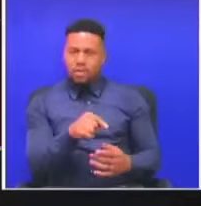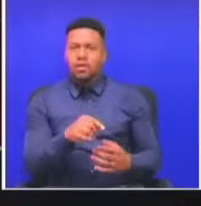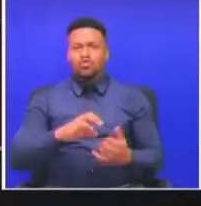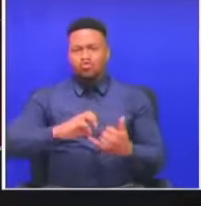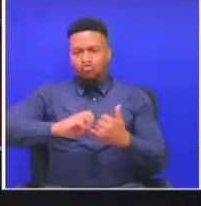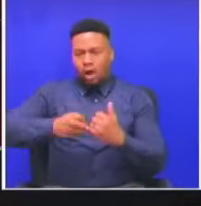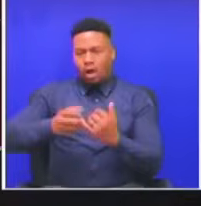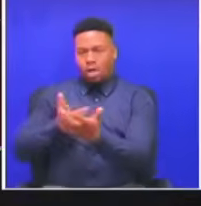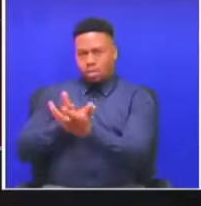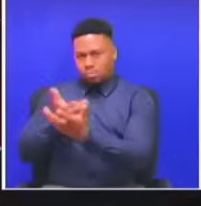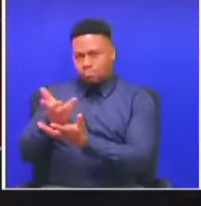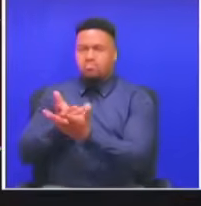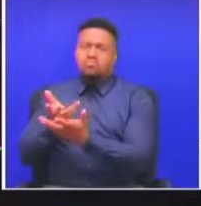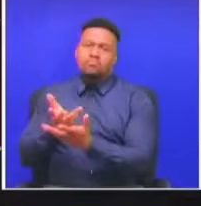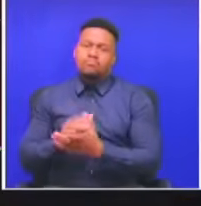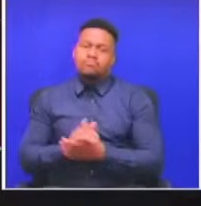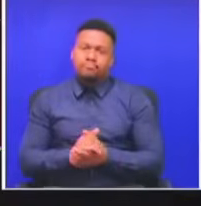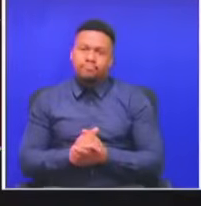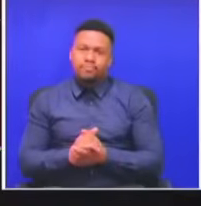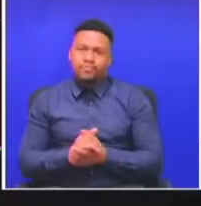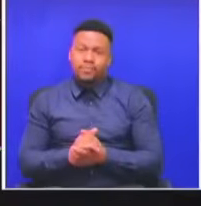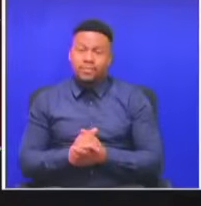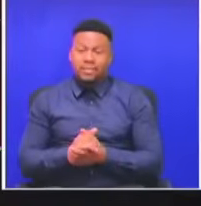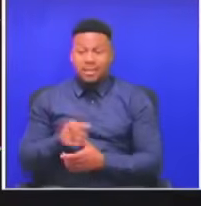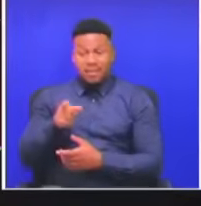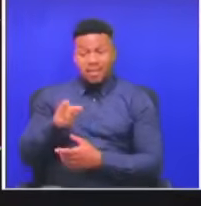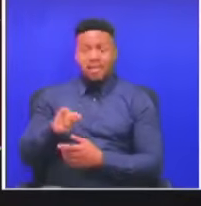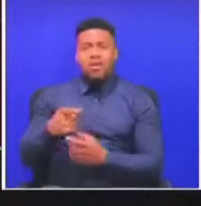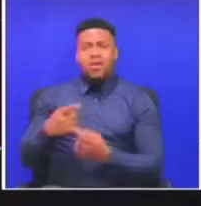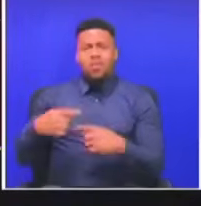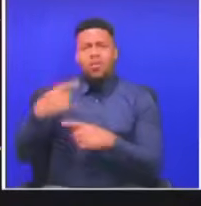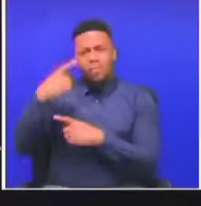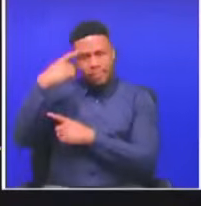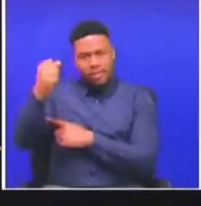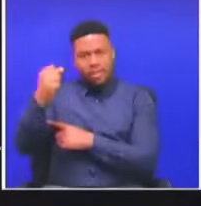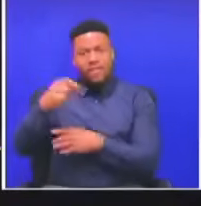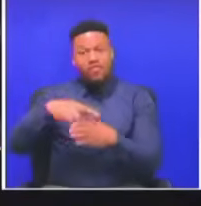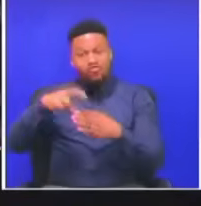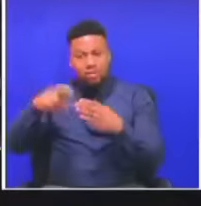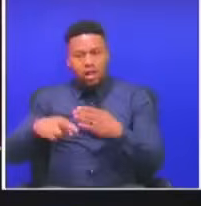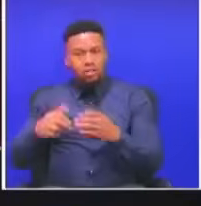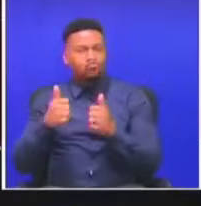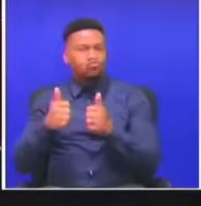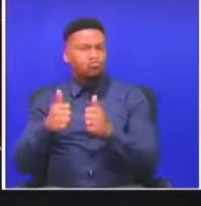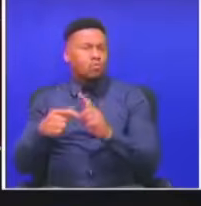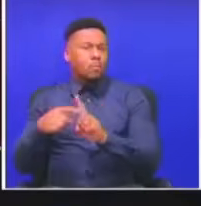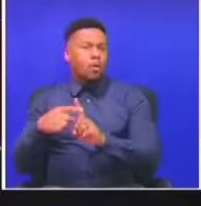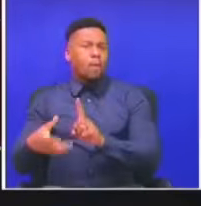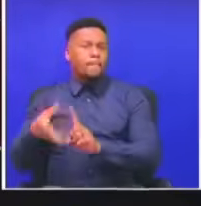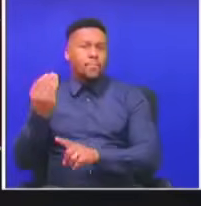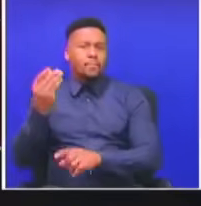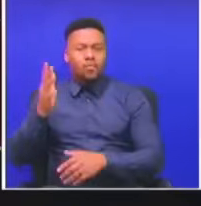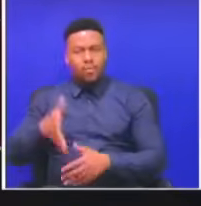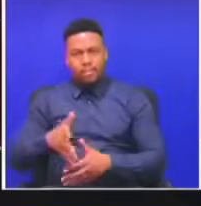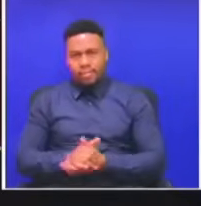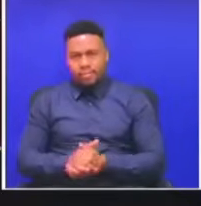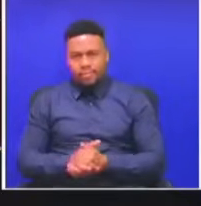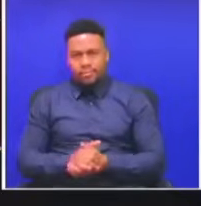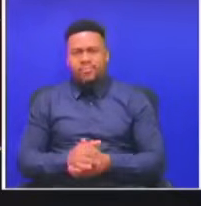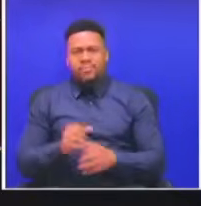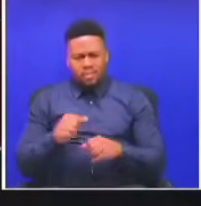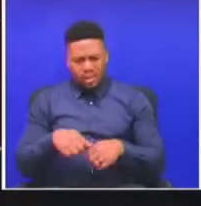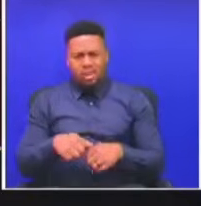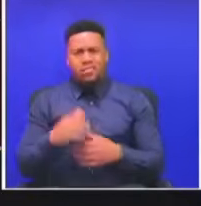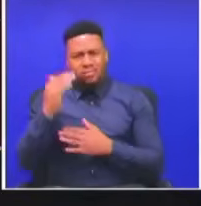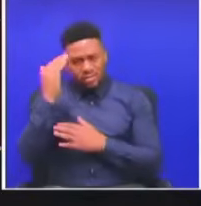a strategy which we believe will yield results, notwithstanding the fact that we are obviously